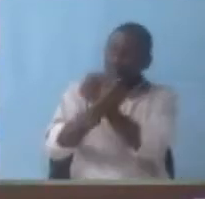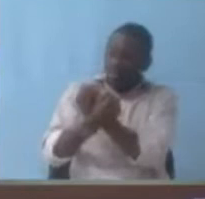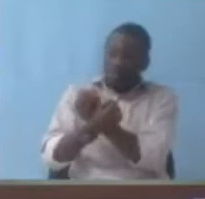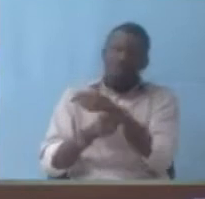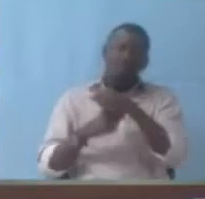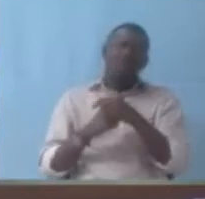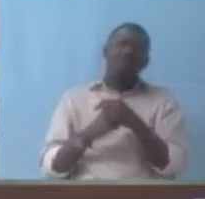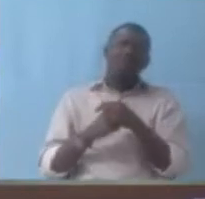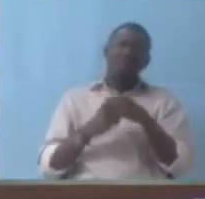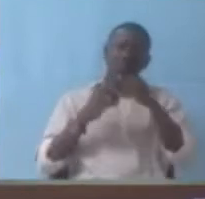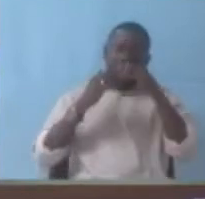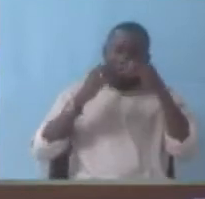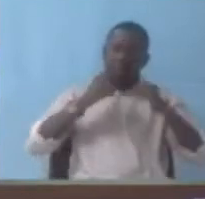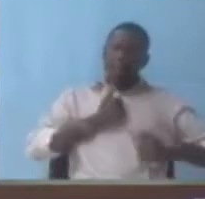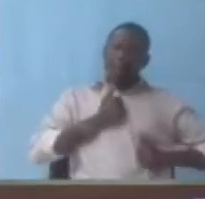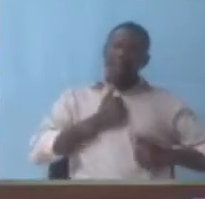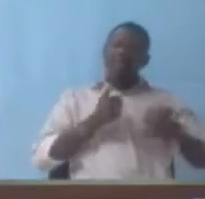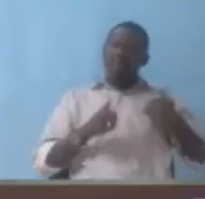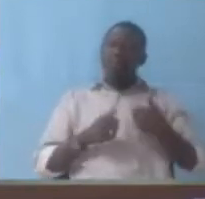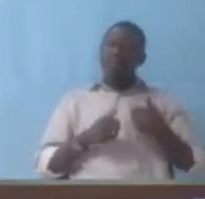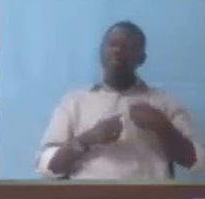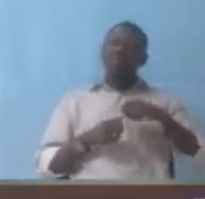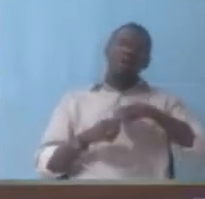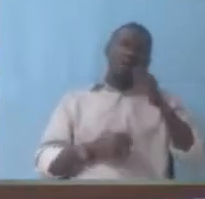police officers, would not be compromised. Ko,